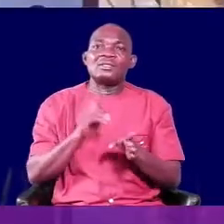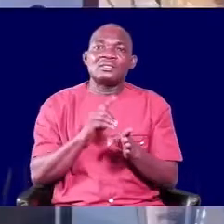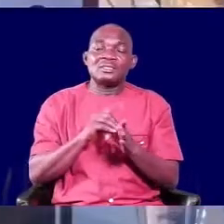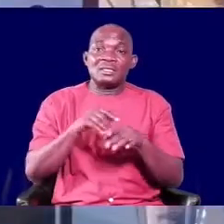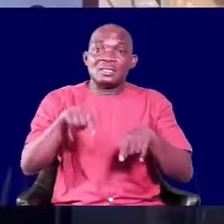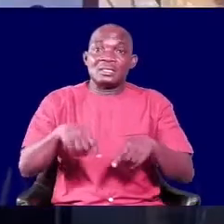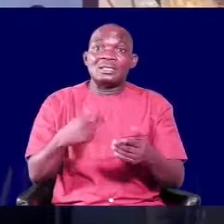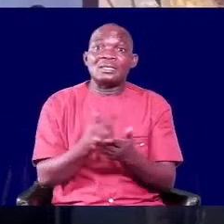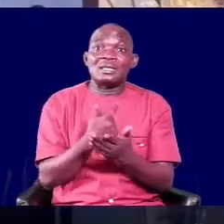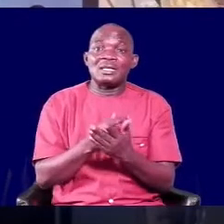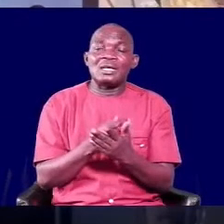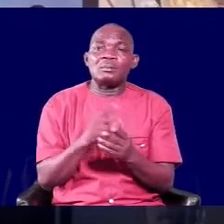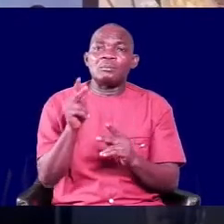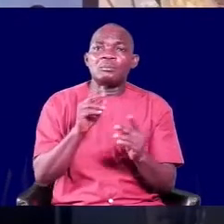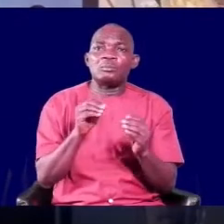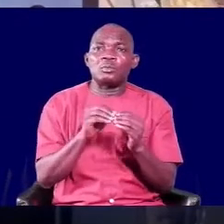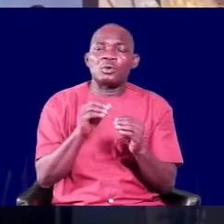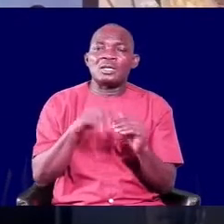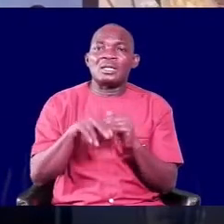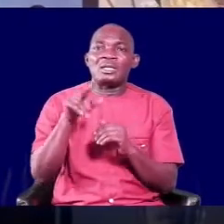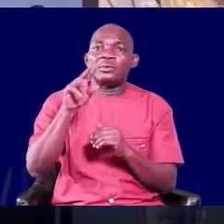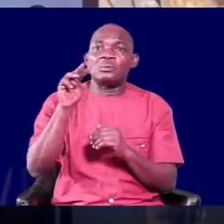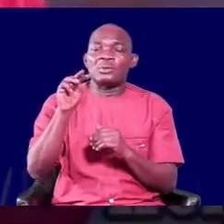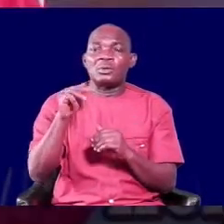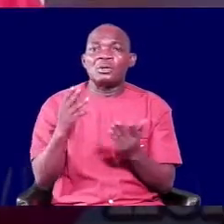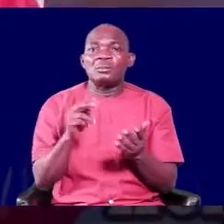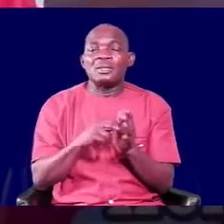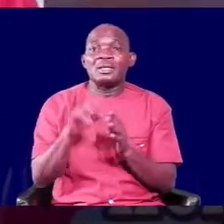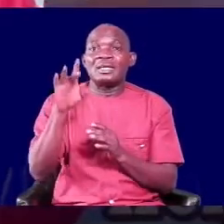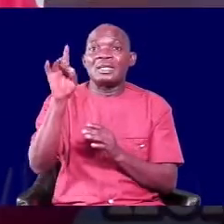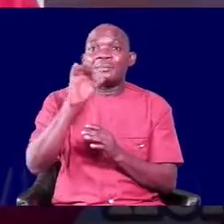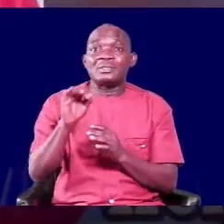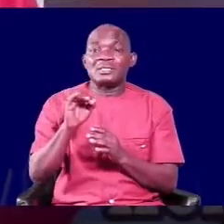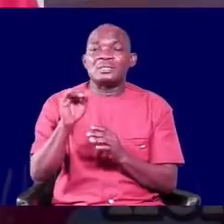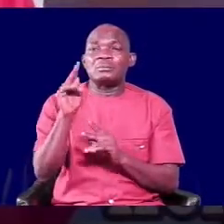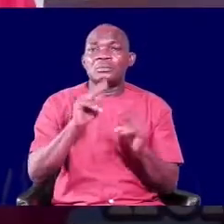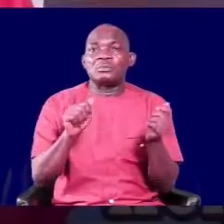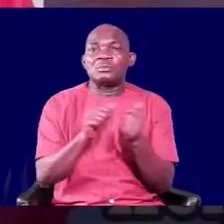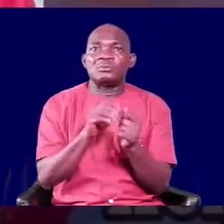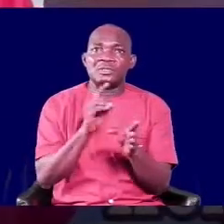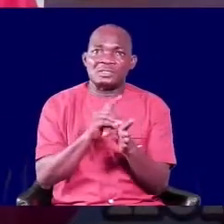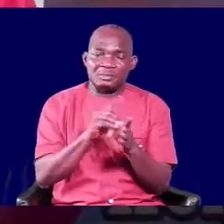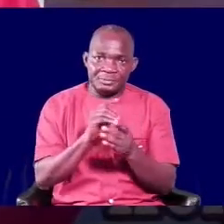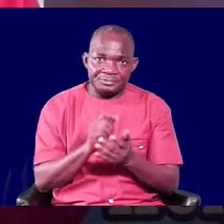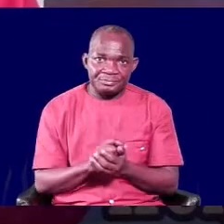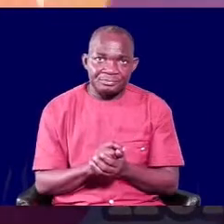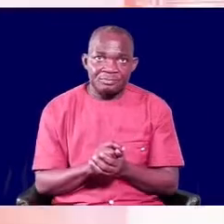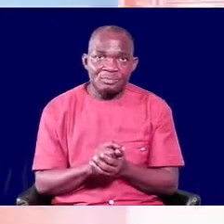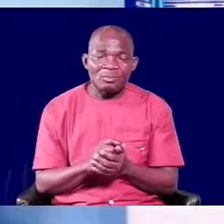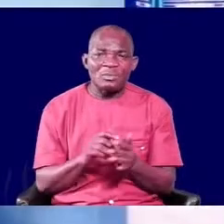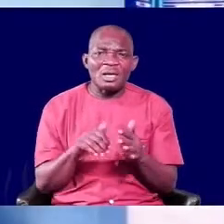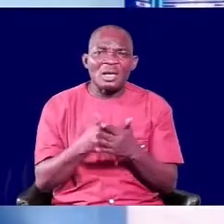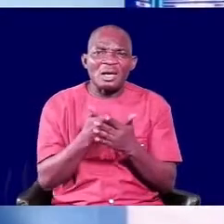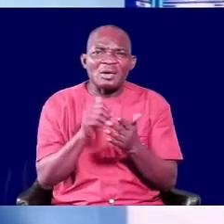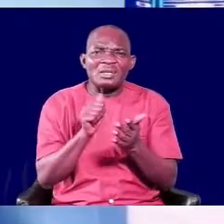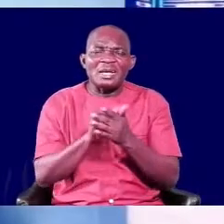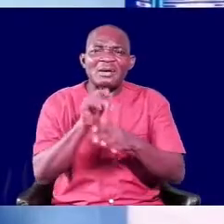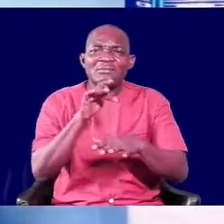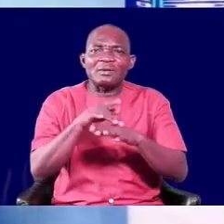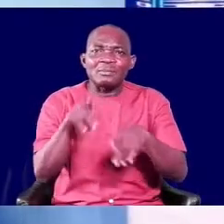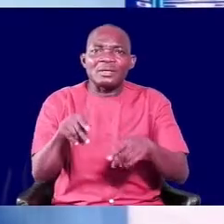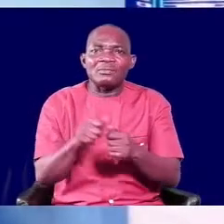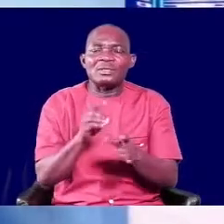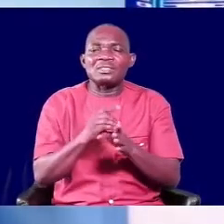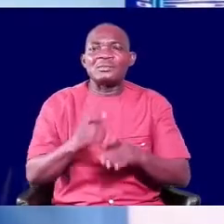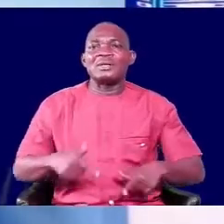disability. Ghana's population is over 32 million, and 8% are people living with disability. How does this impact